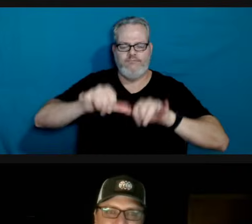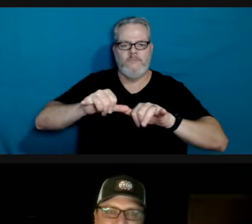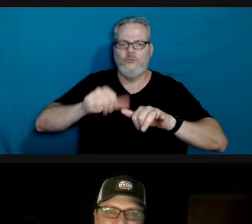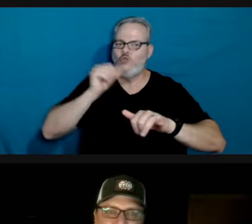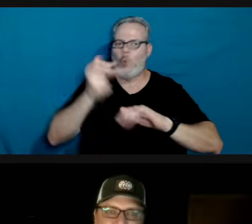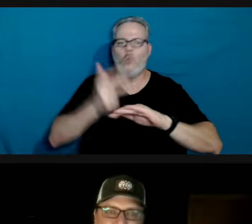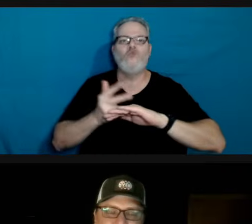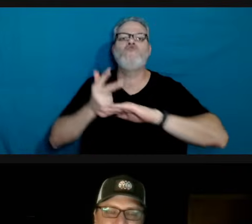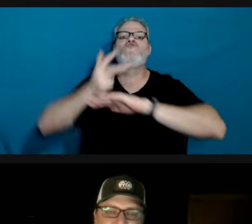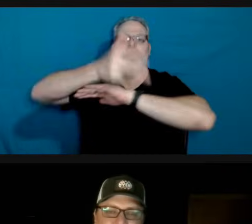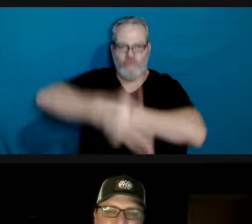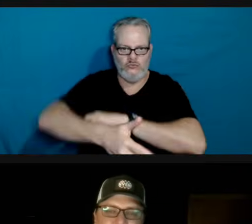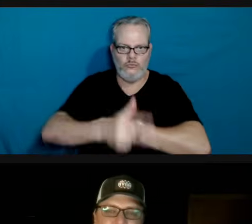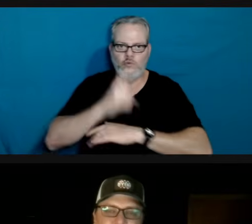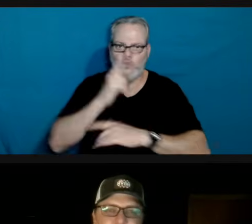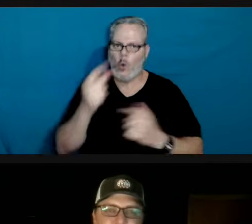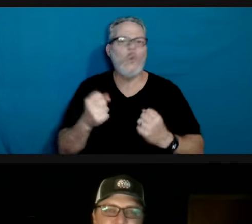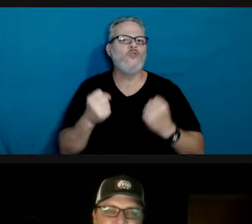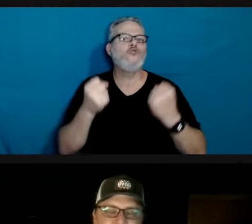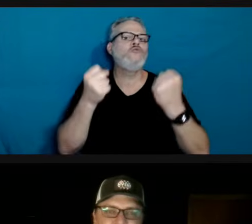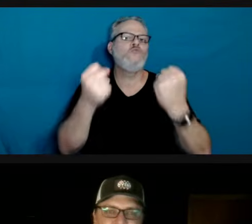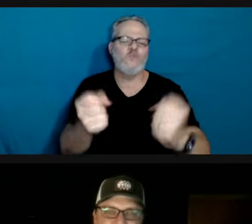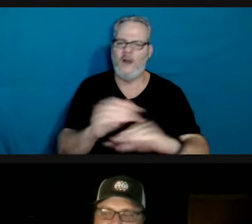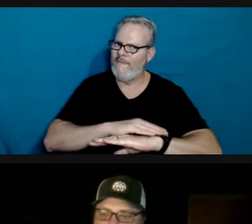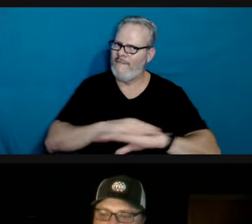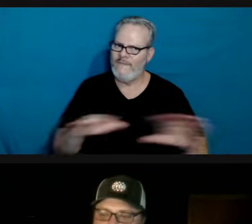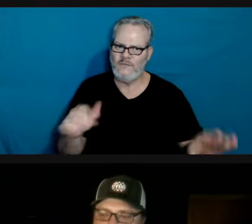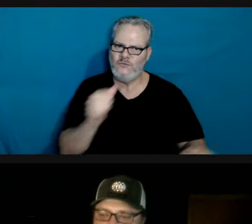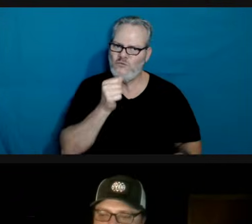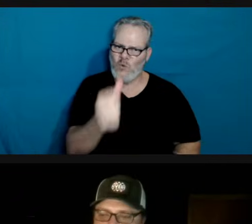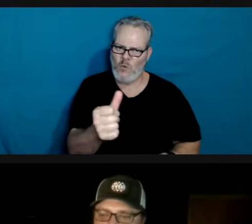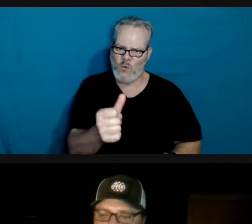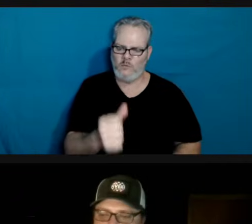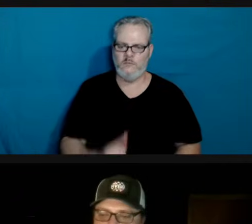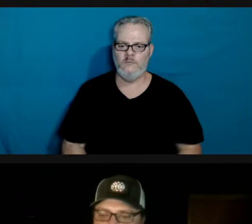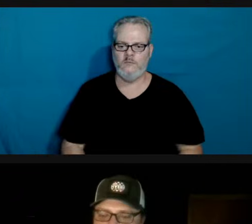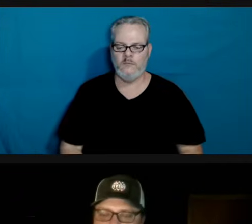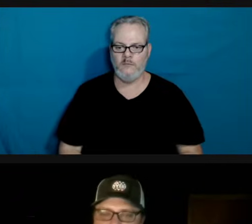right? So that's what I've heard. One good thing about this.